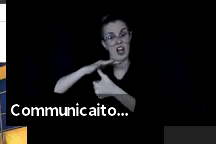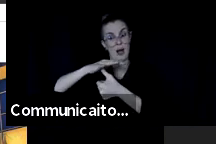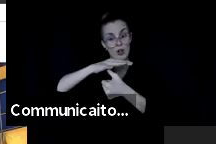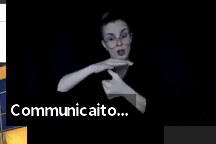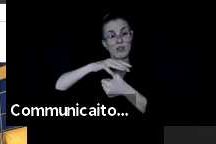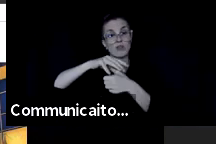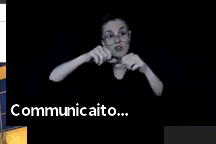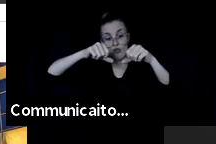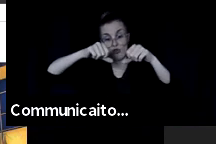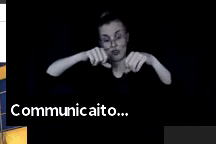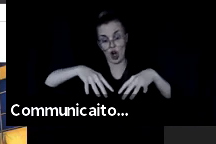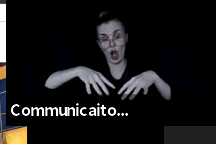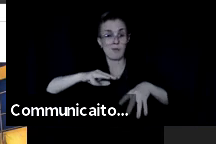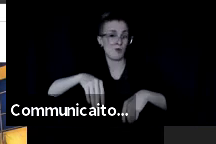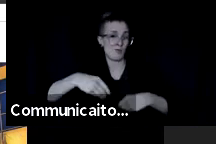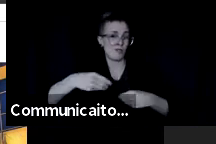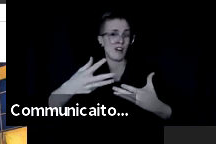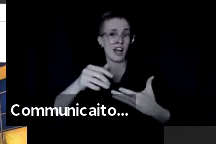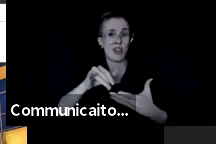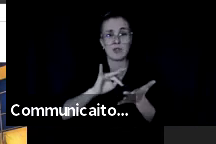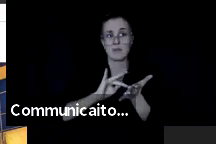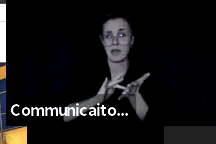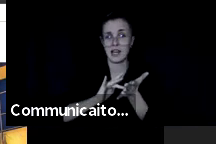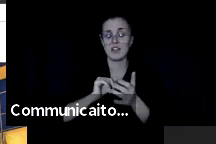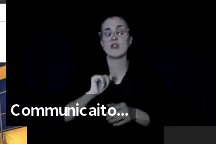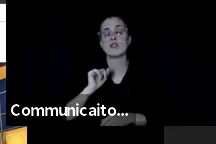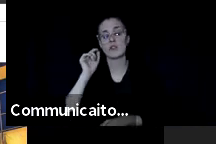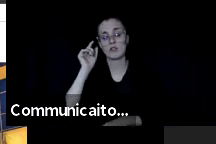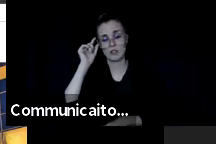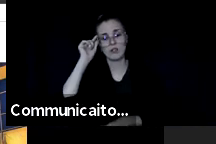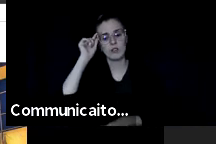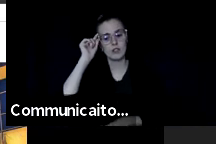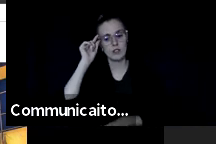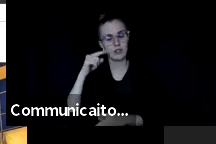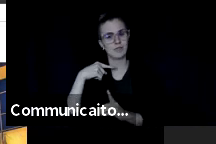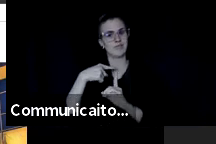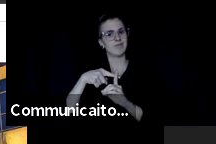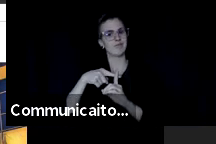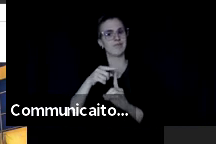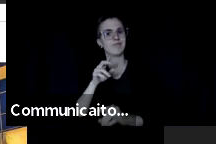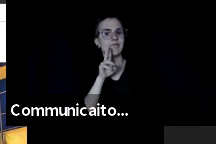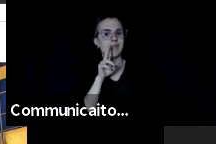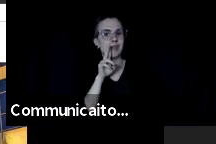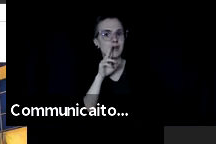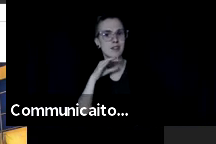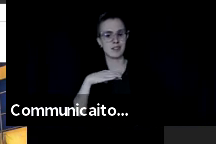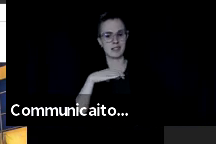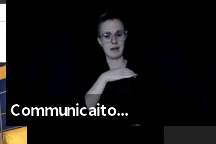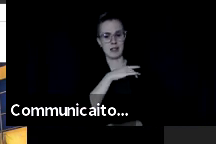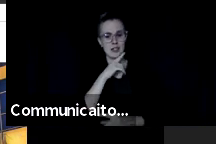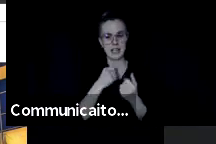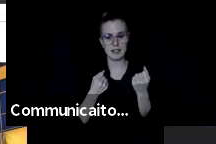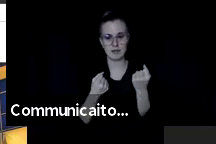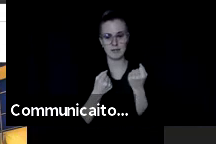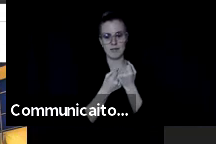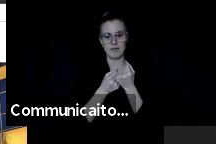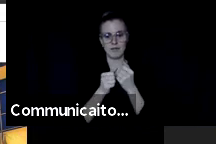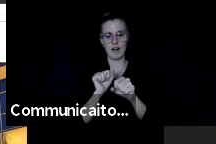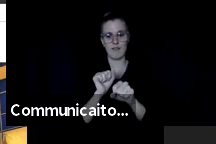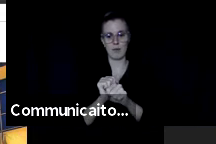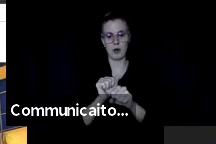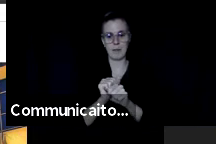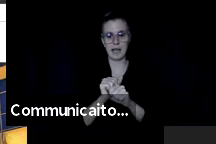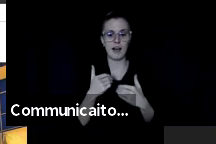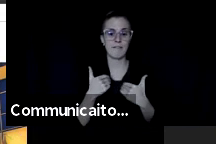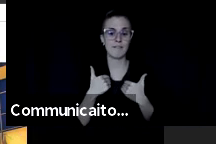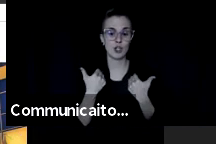provide those medications. And Houston's Commission has supported employment of youth with